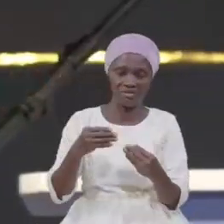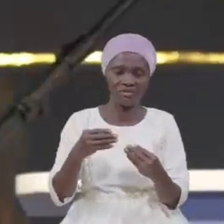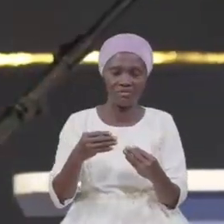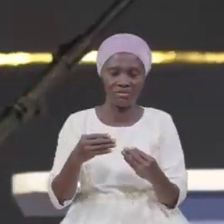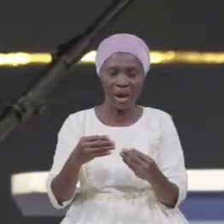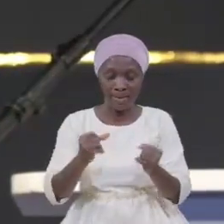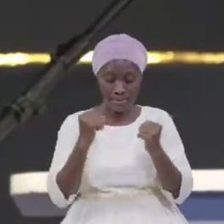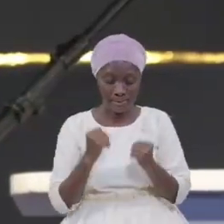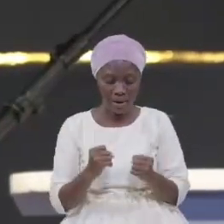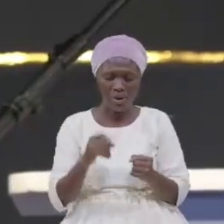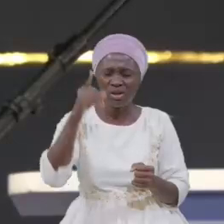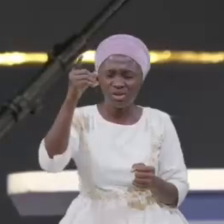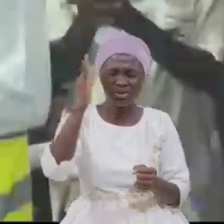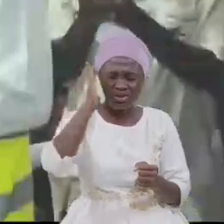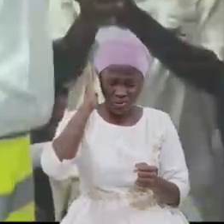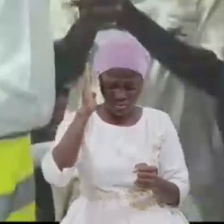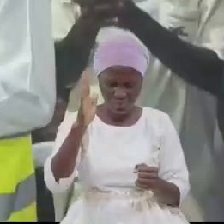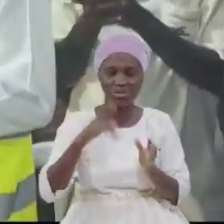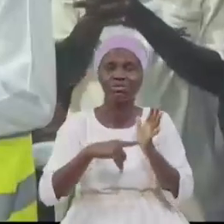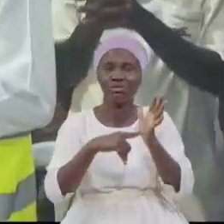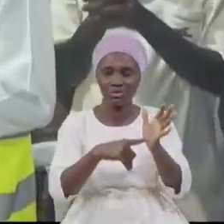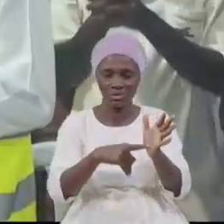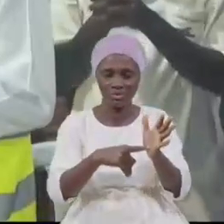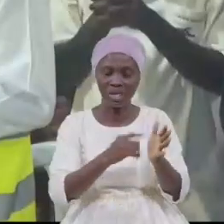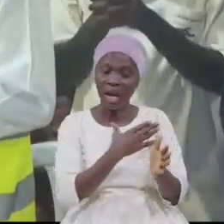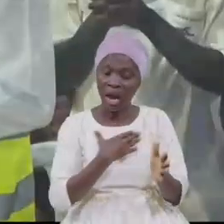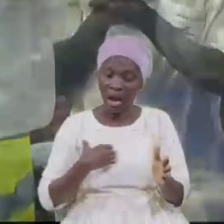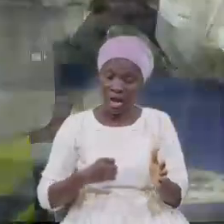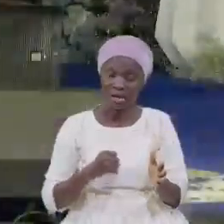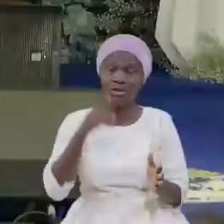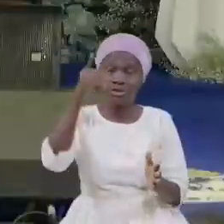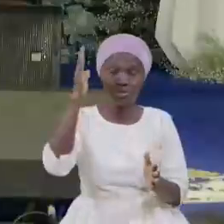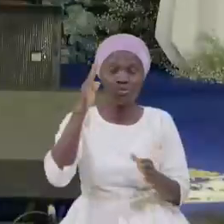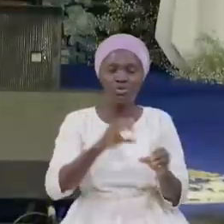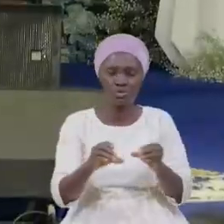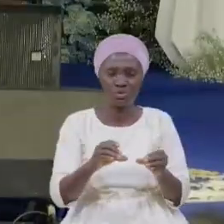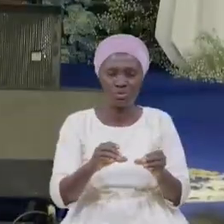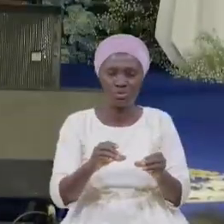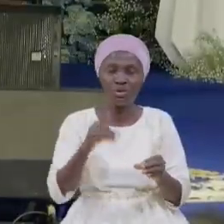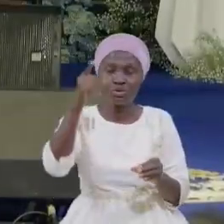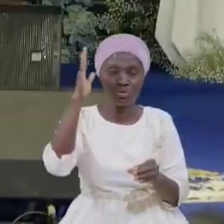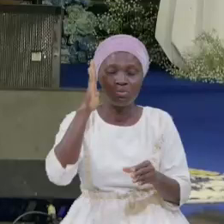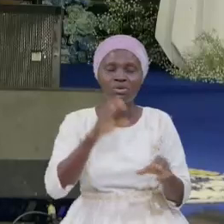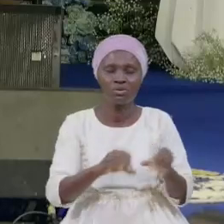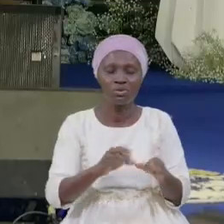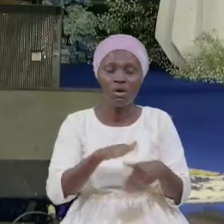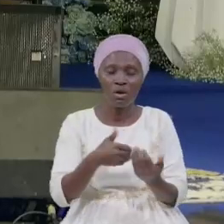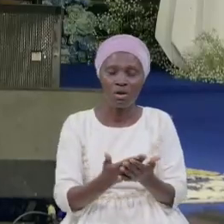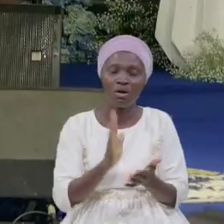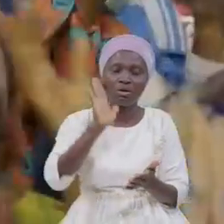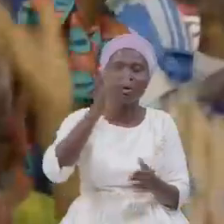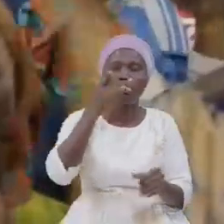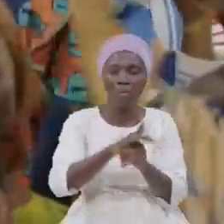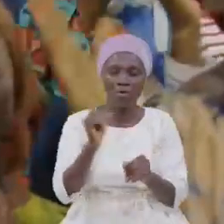Power, you will manifest. And you fulfill and perform all your promises in our